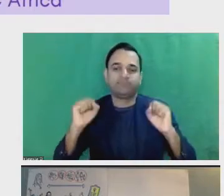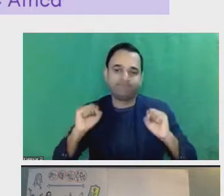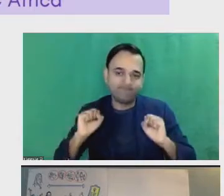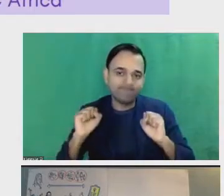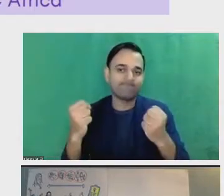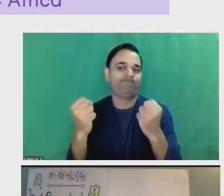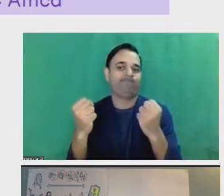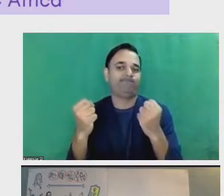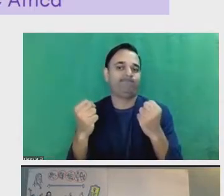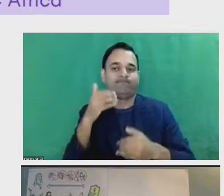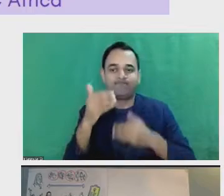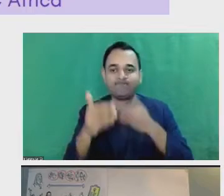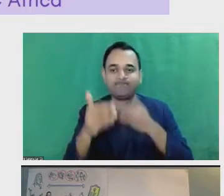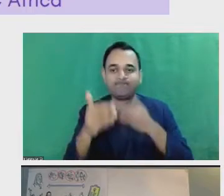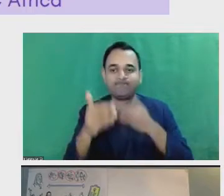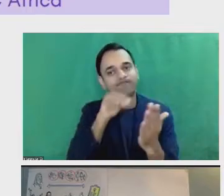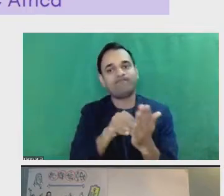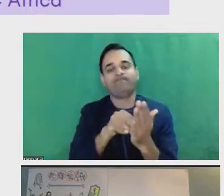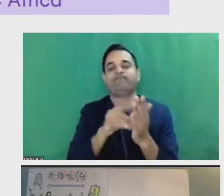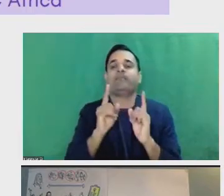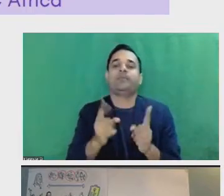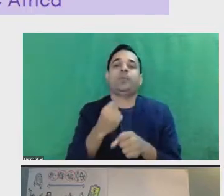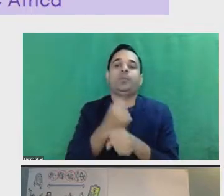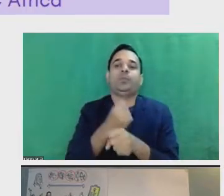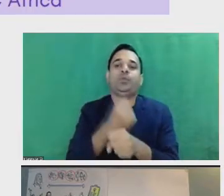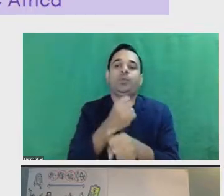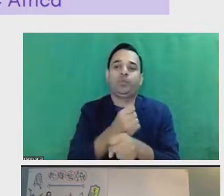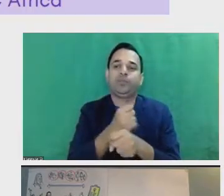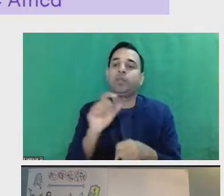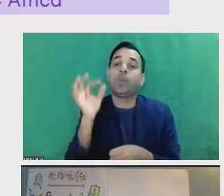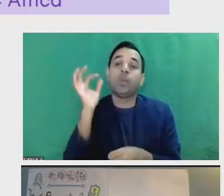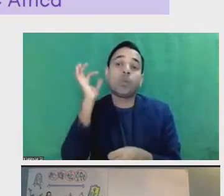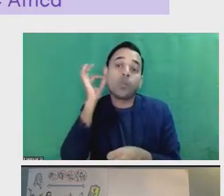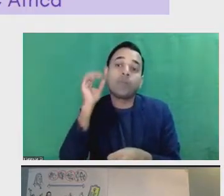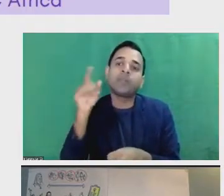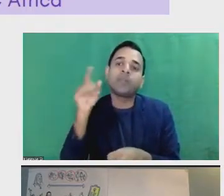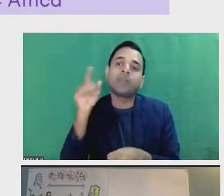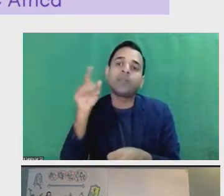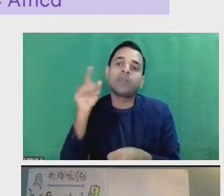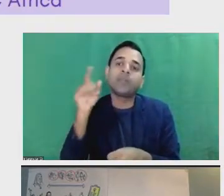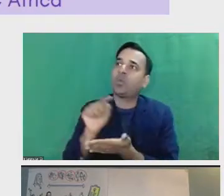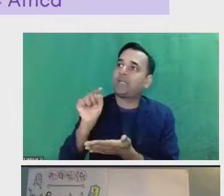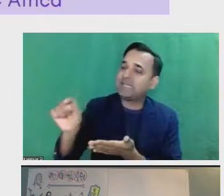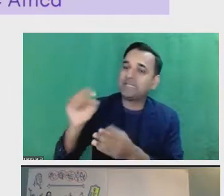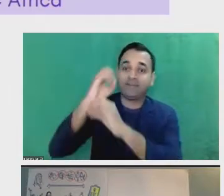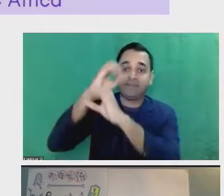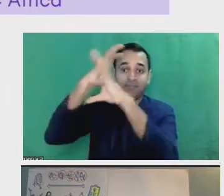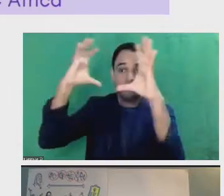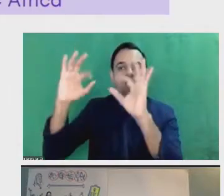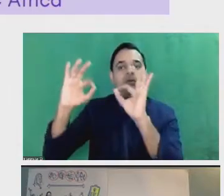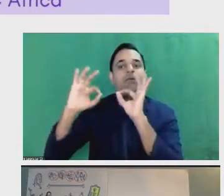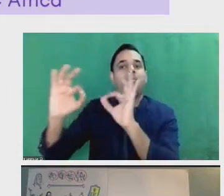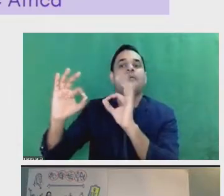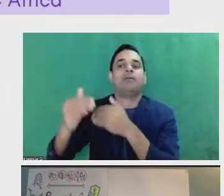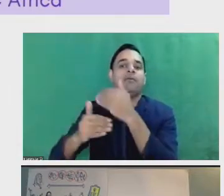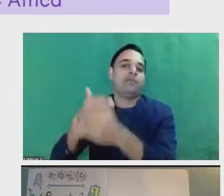biodiversity and the respect for human rights of every single person. If